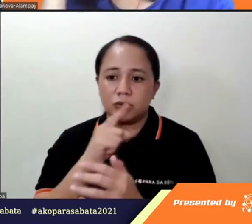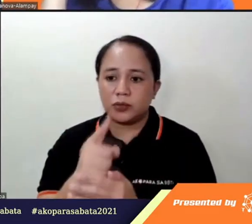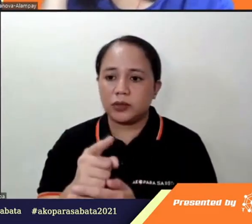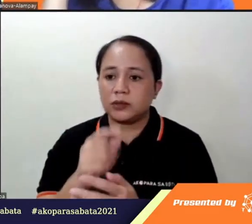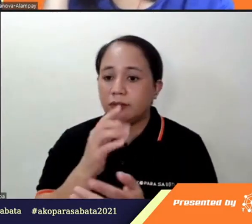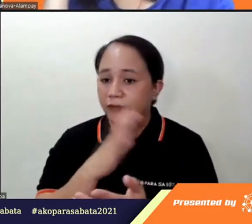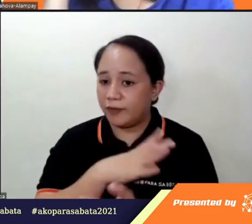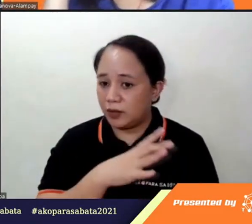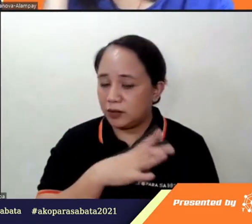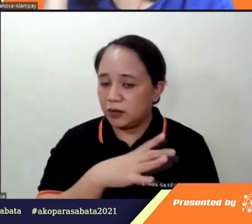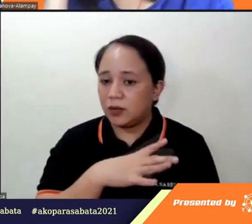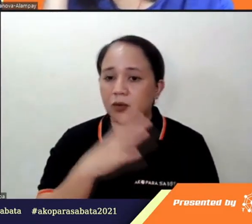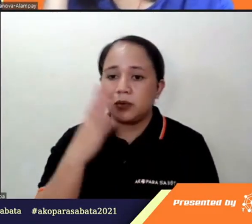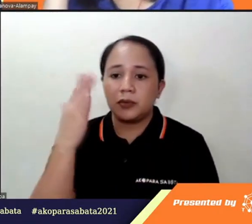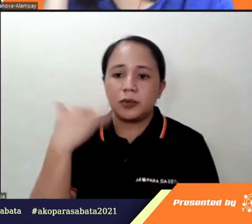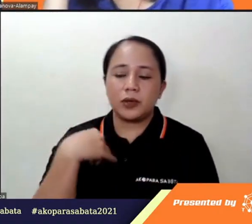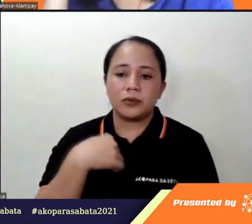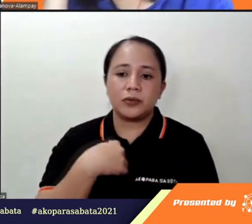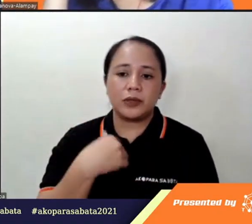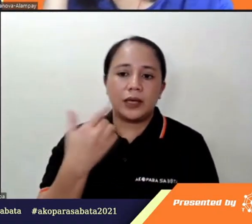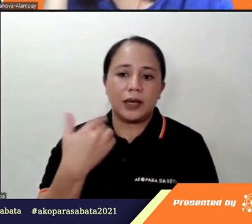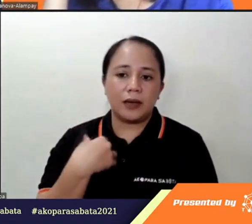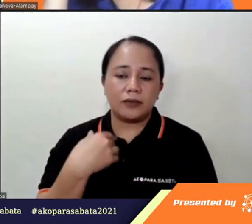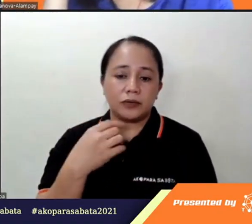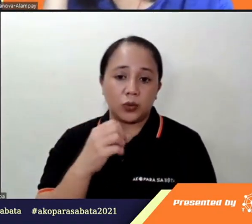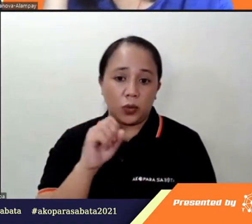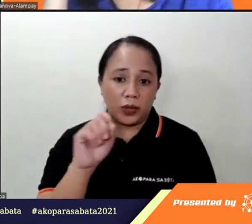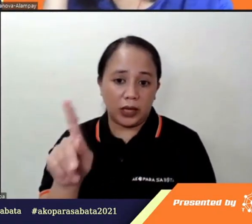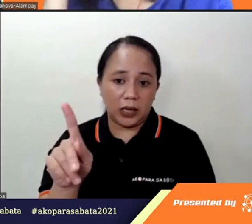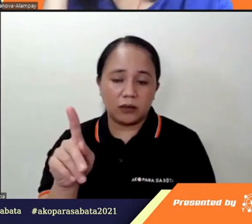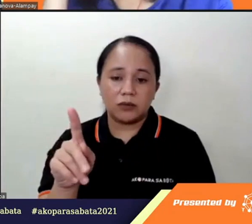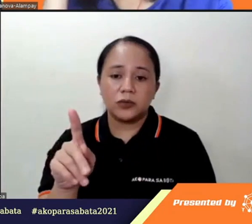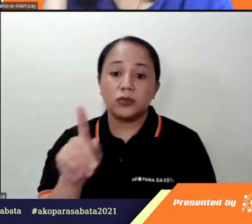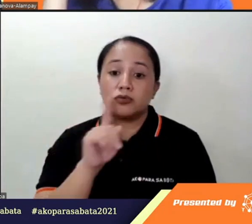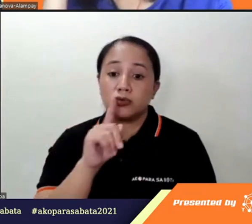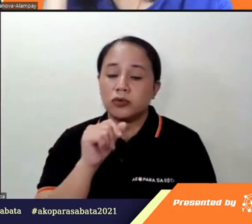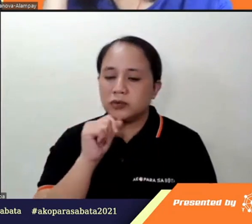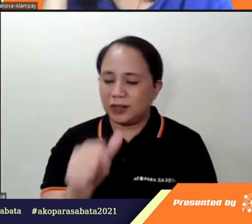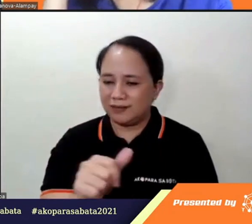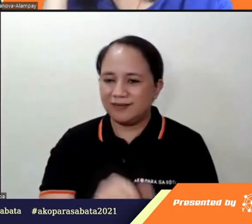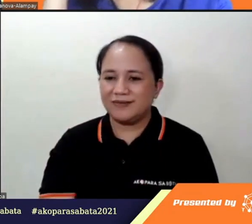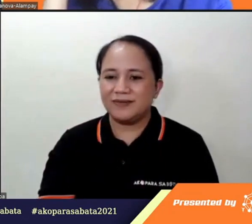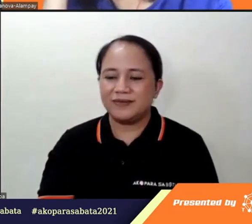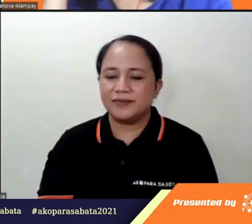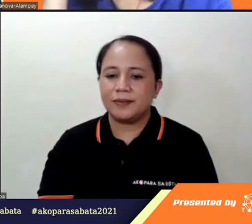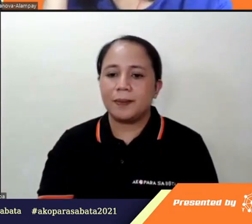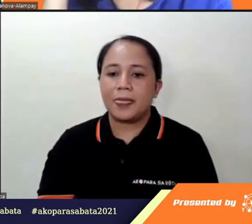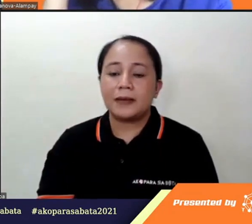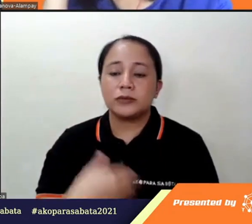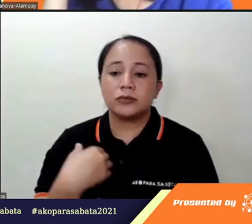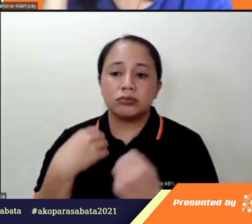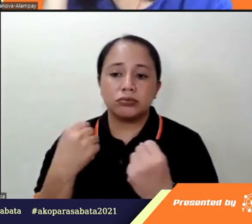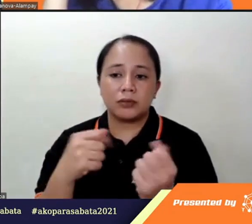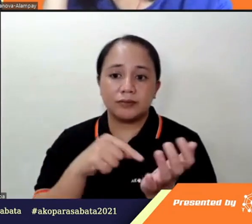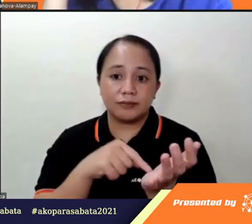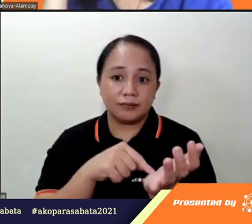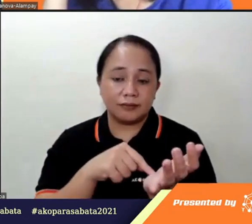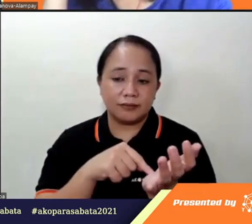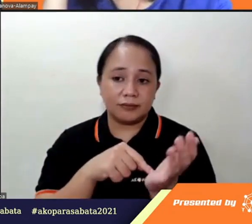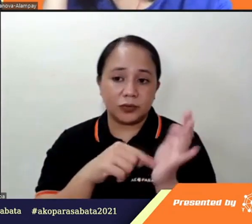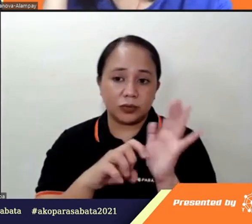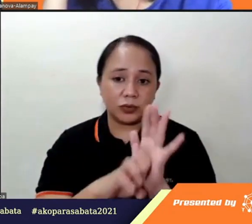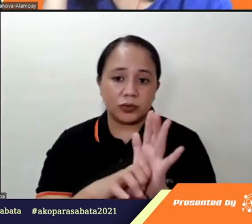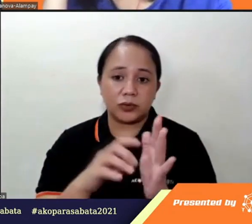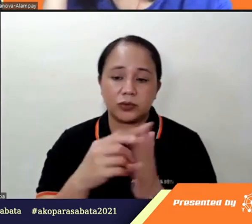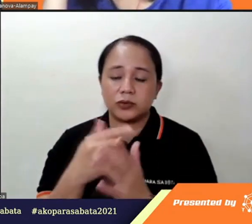right. Because maybe even if we think we are okay, we are not. So the Katadagan model naman shared by